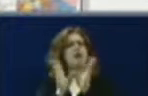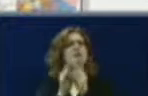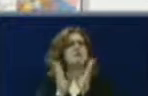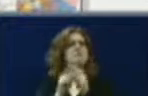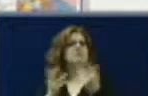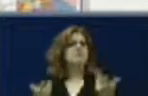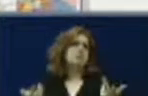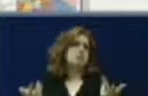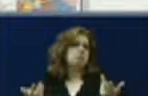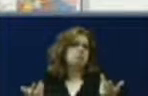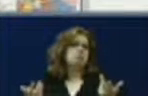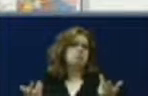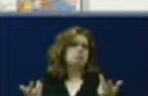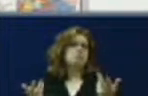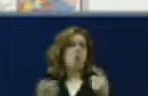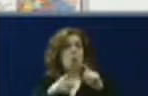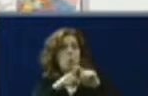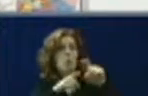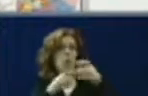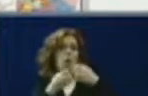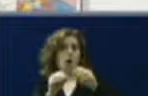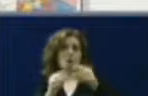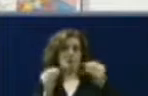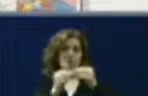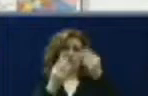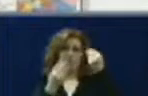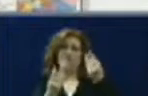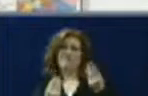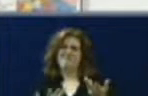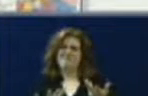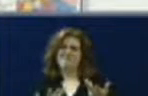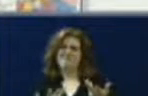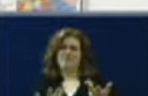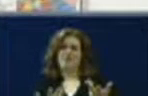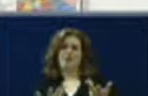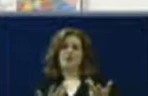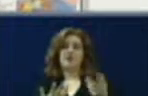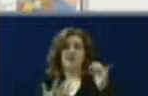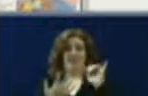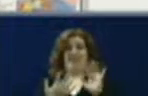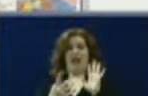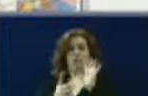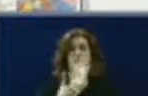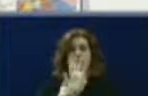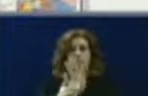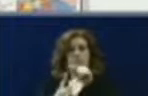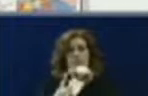or to call our office to get more information. So option 1